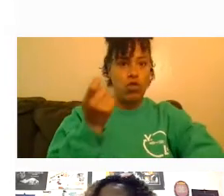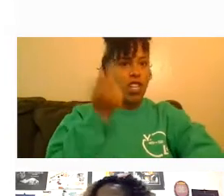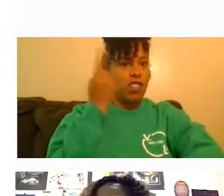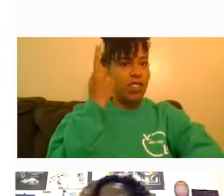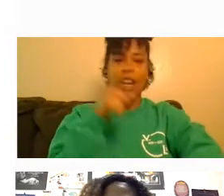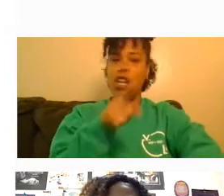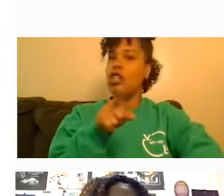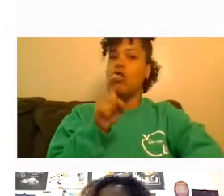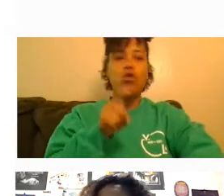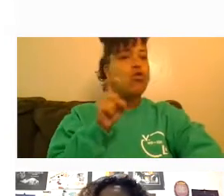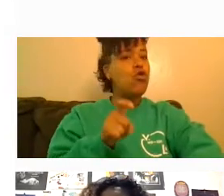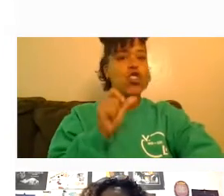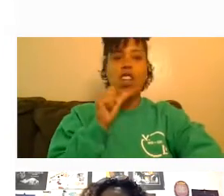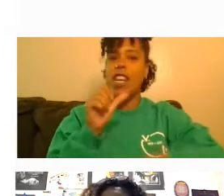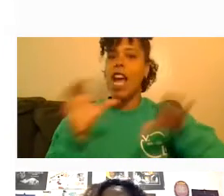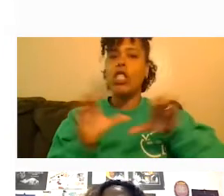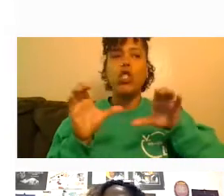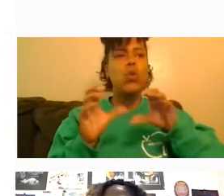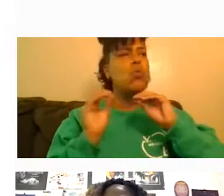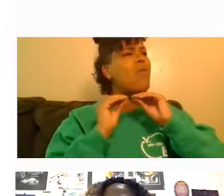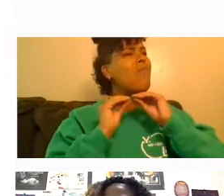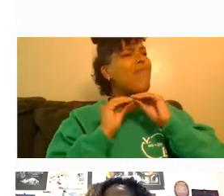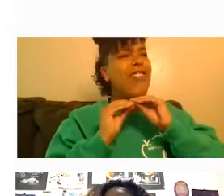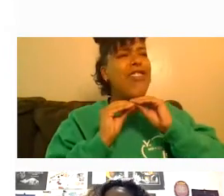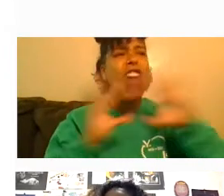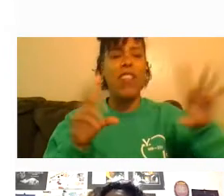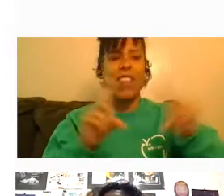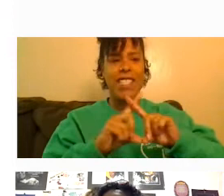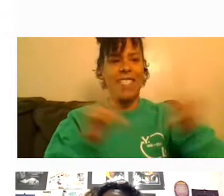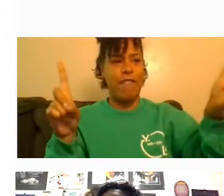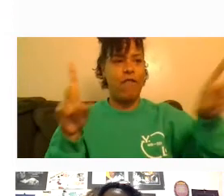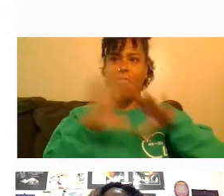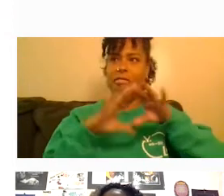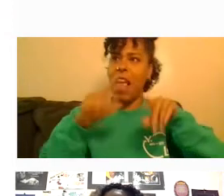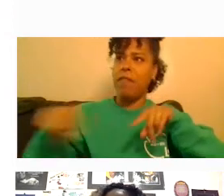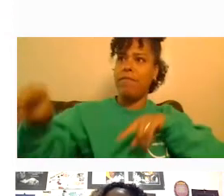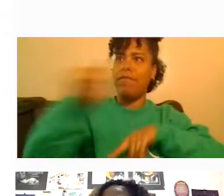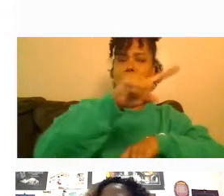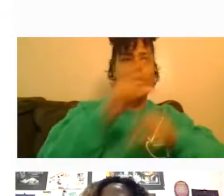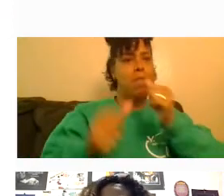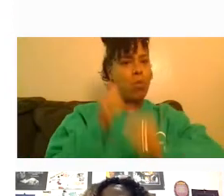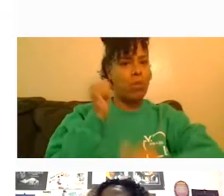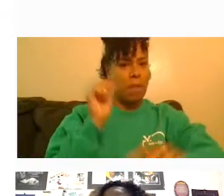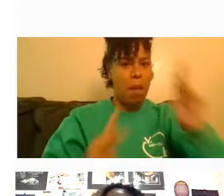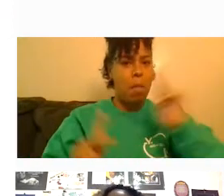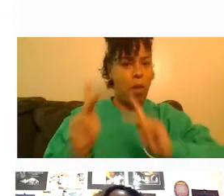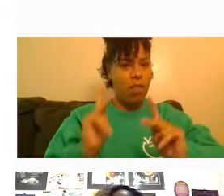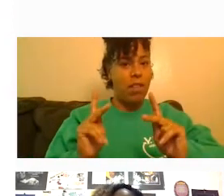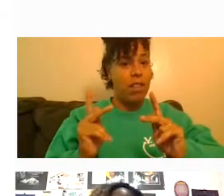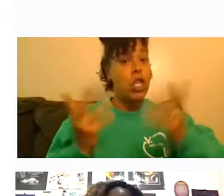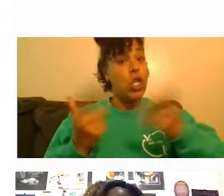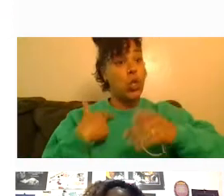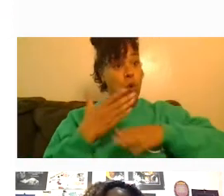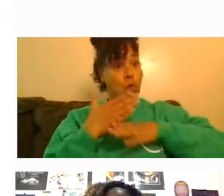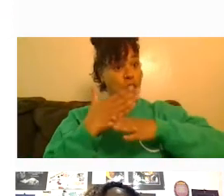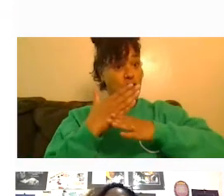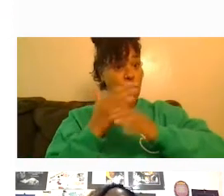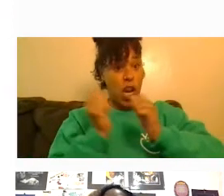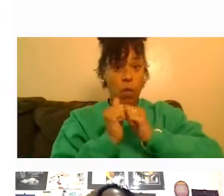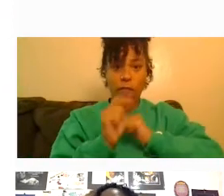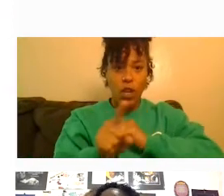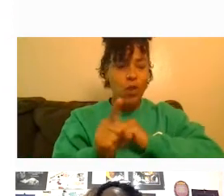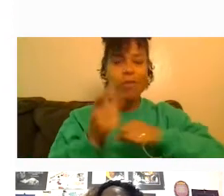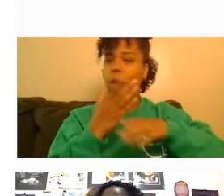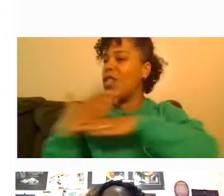doing anything different than what most people are doing. So what we're sharing with you is what we share with everyone. Now,